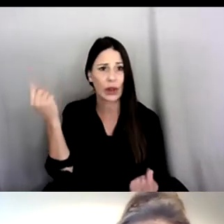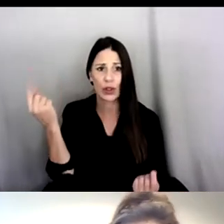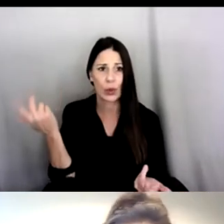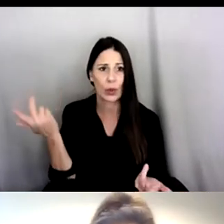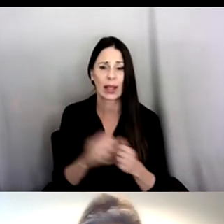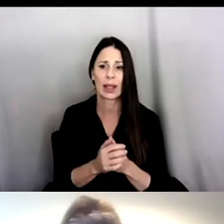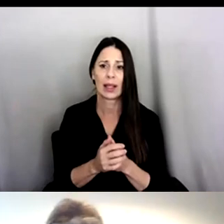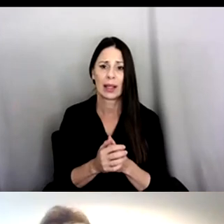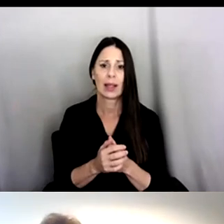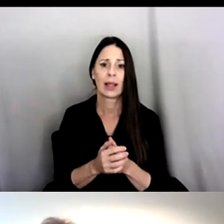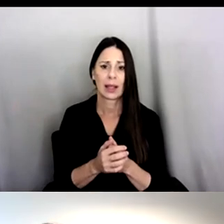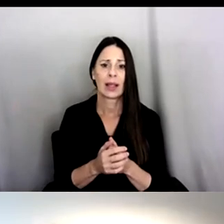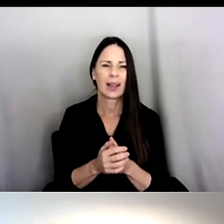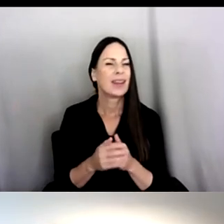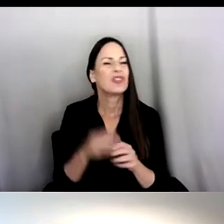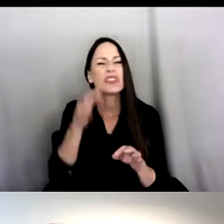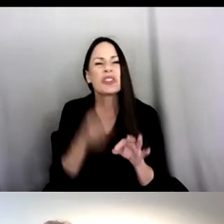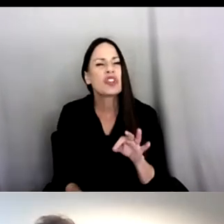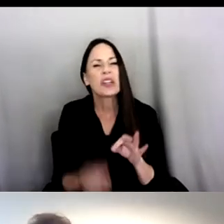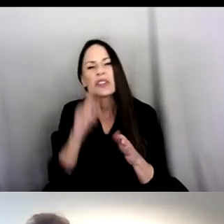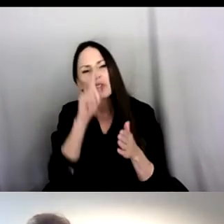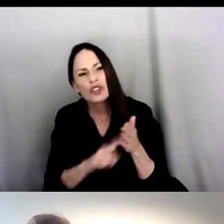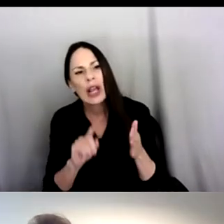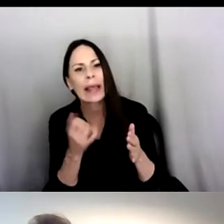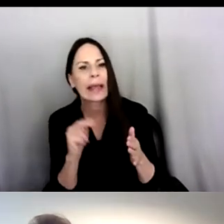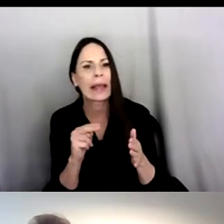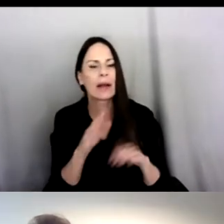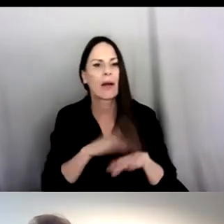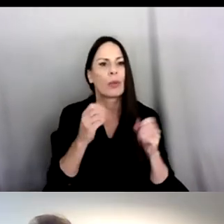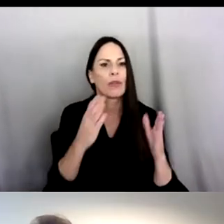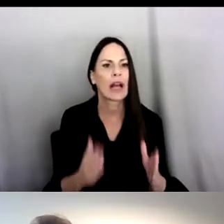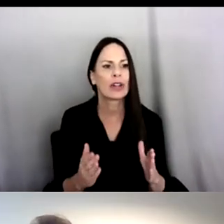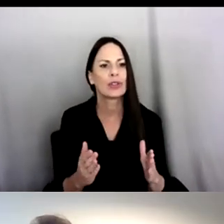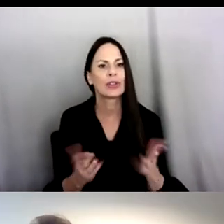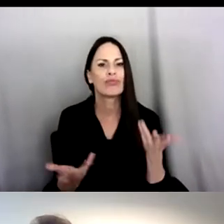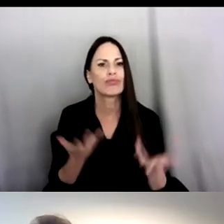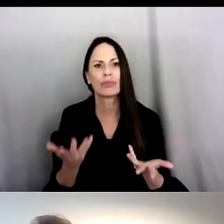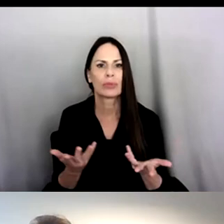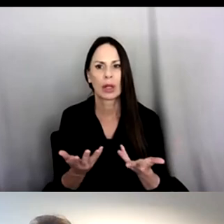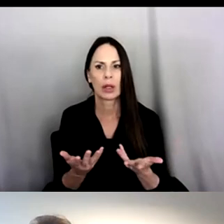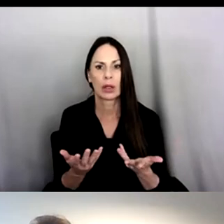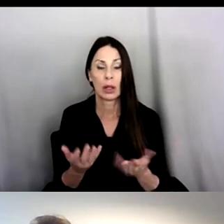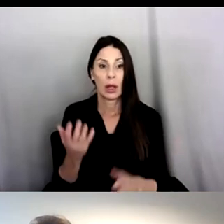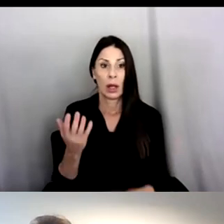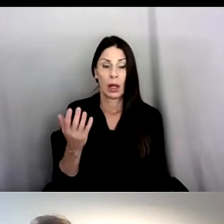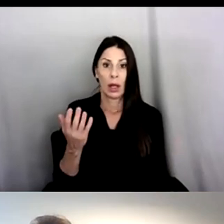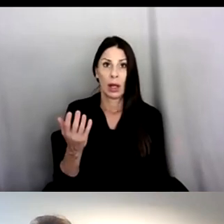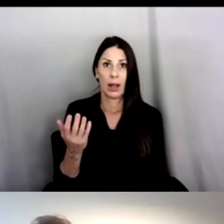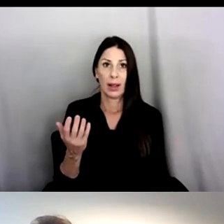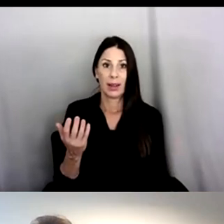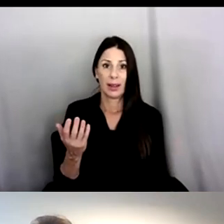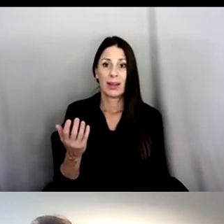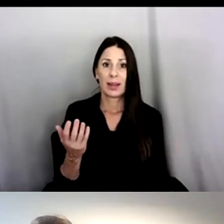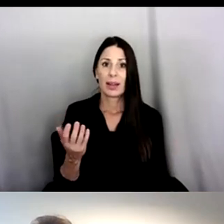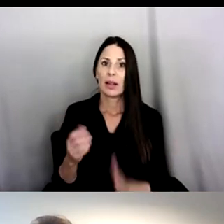just just checking in on the providers and checking in and the idea, like there's a lot of emphasis